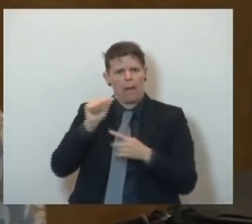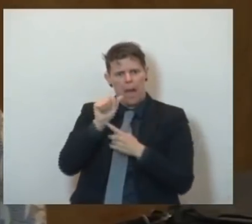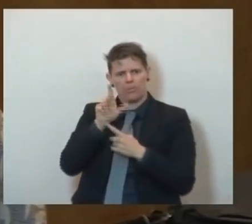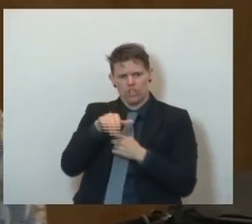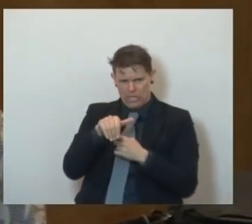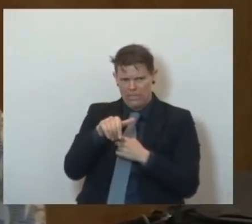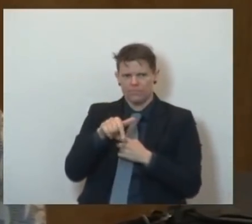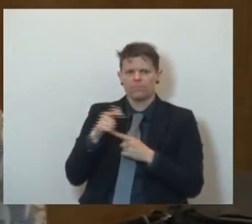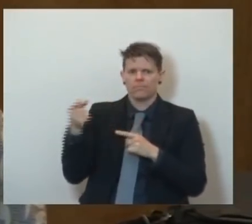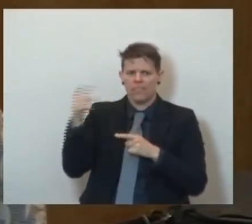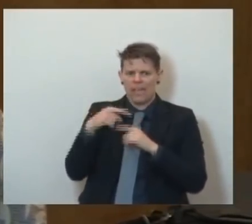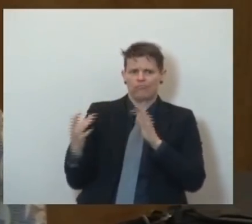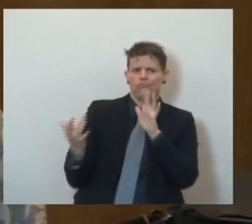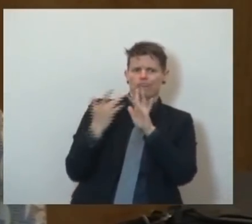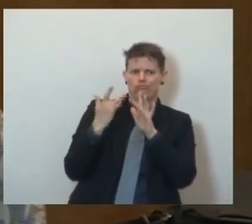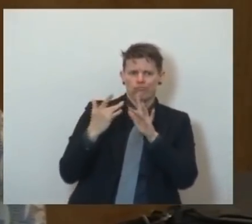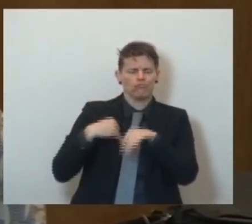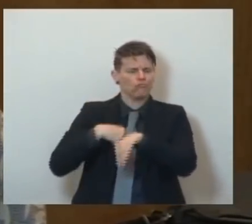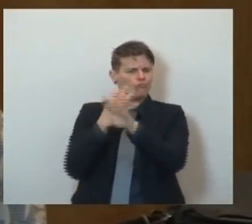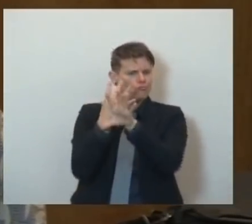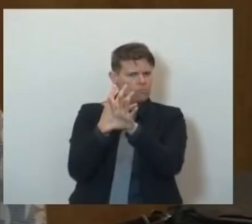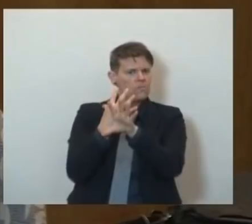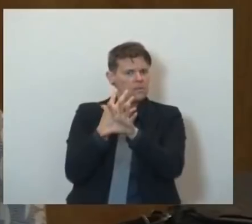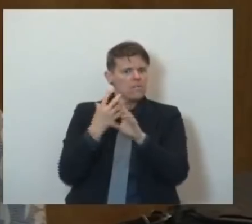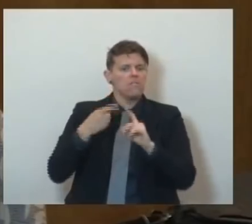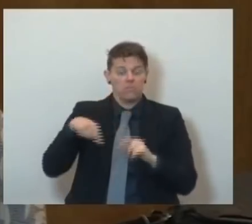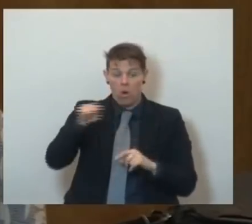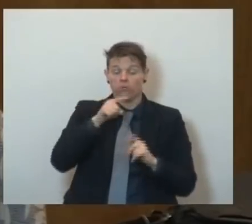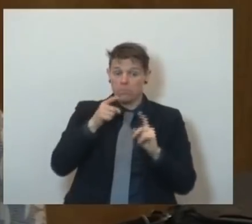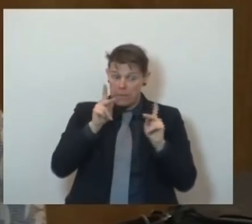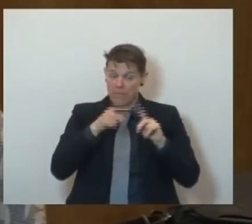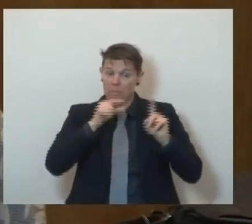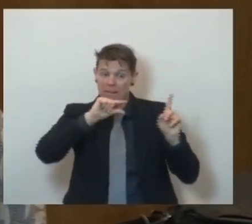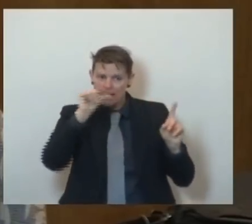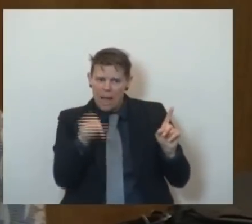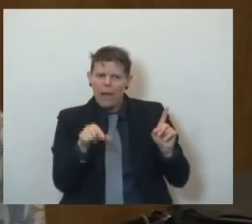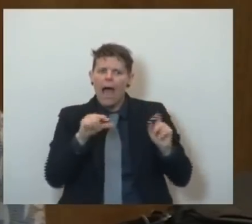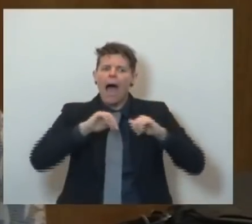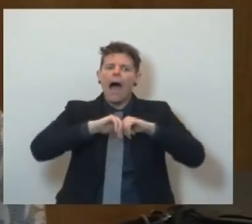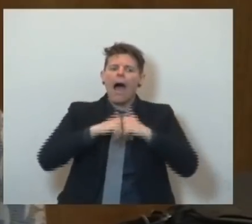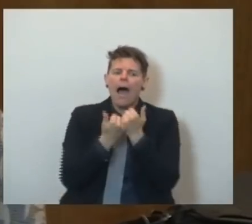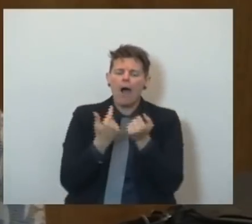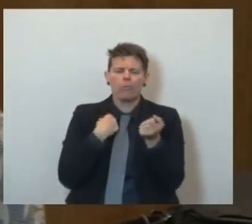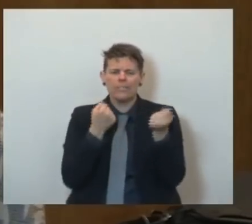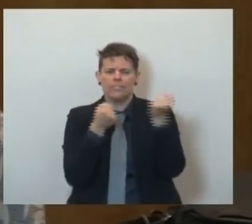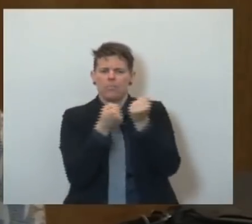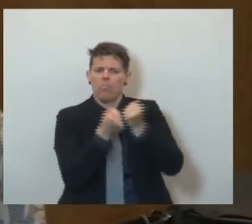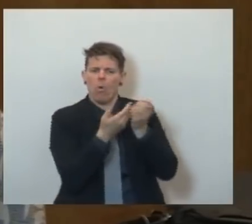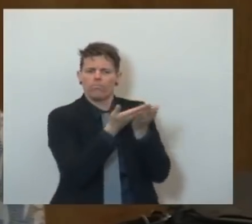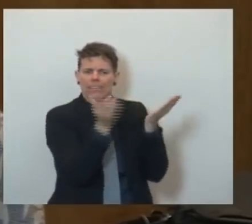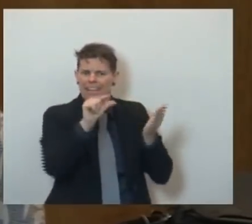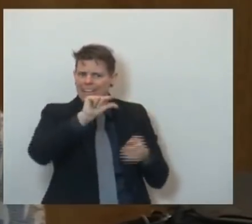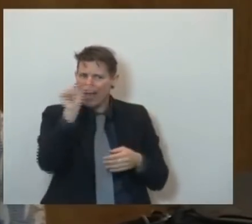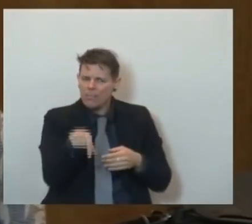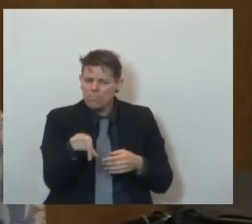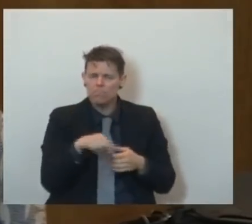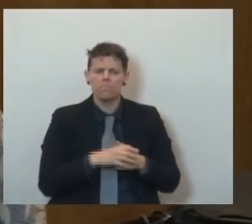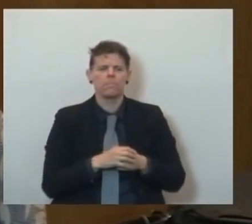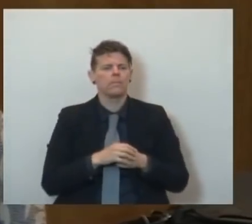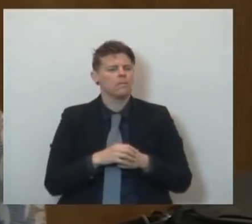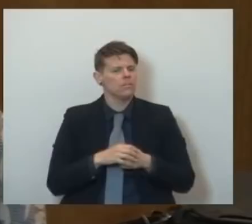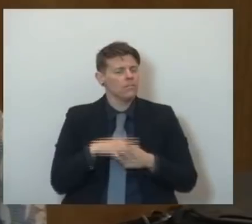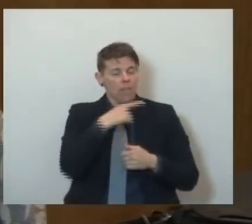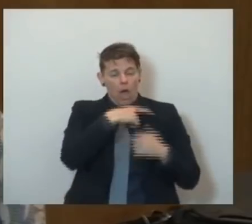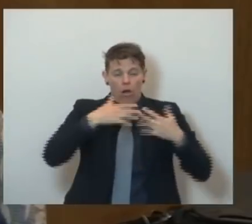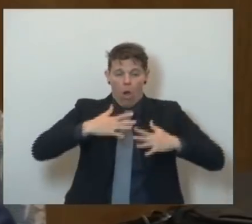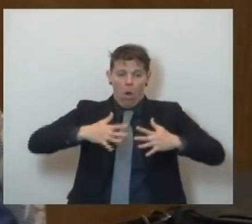with the folks in Gallup to try to find ways to support them. They're really running at over full volume,